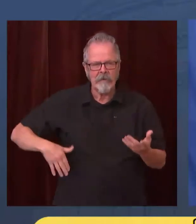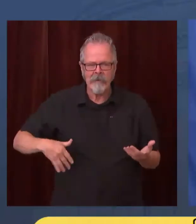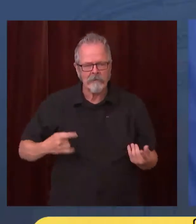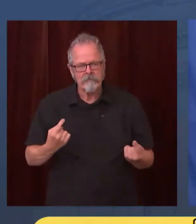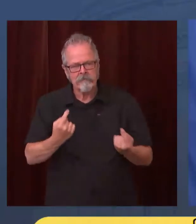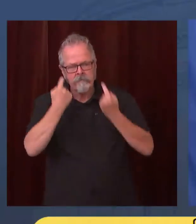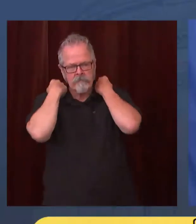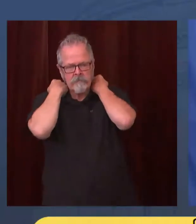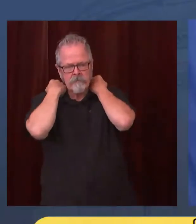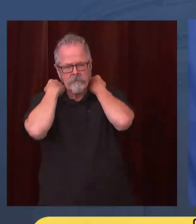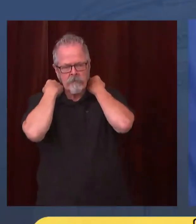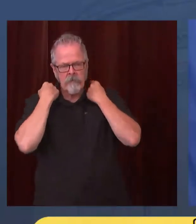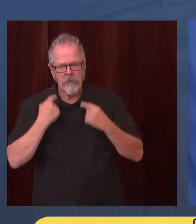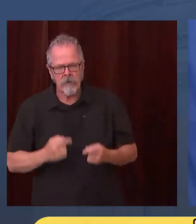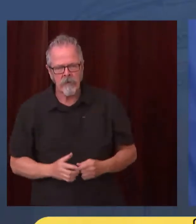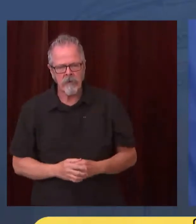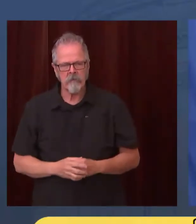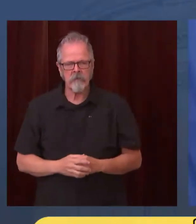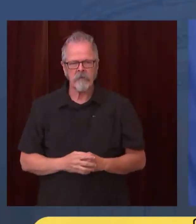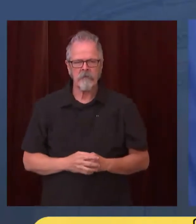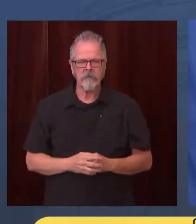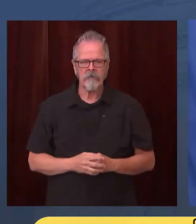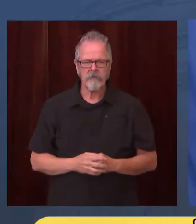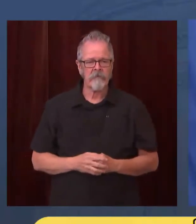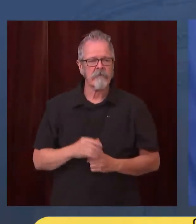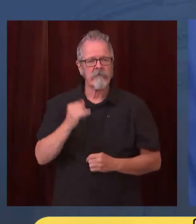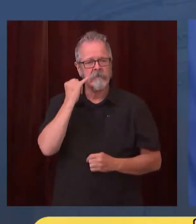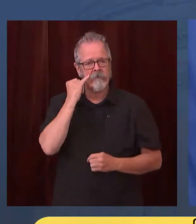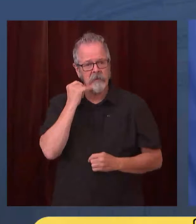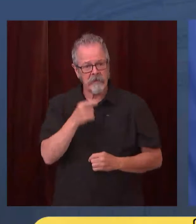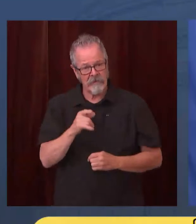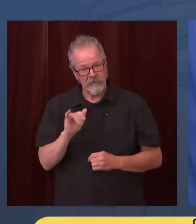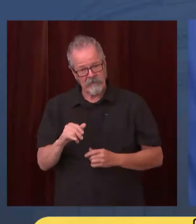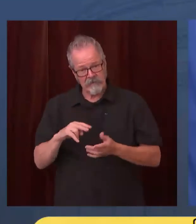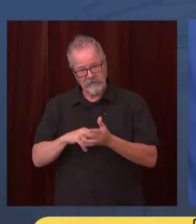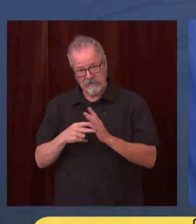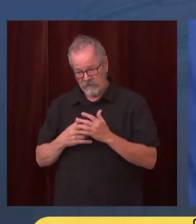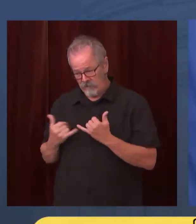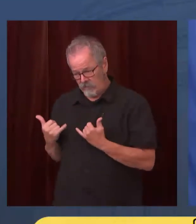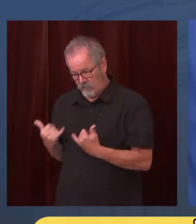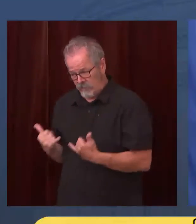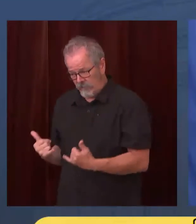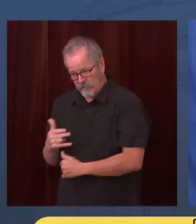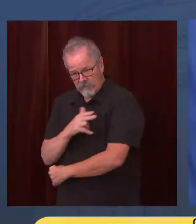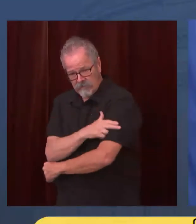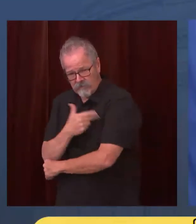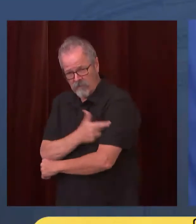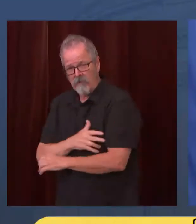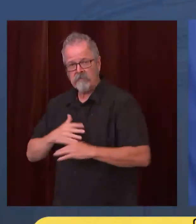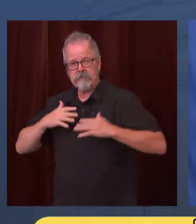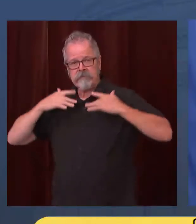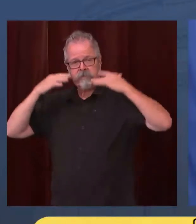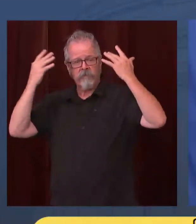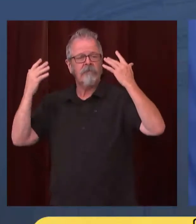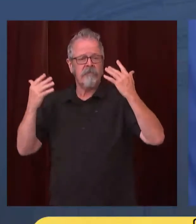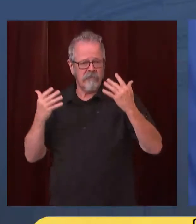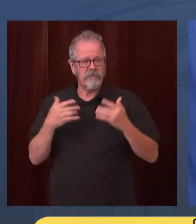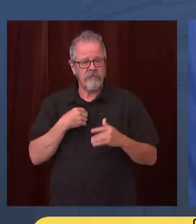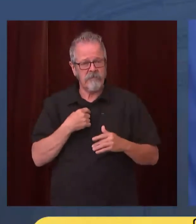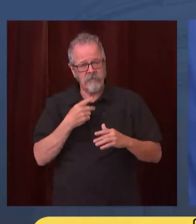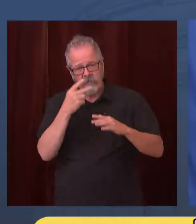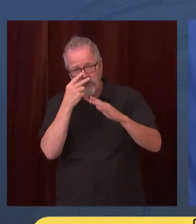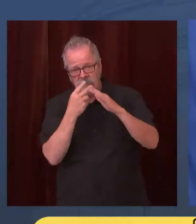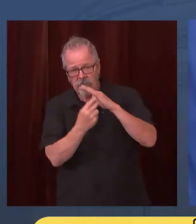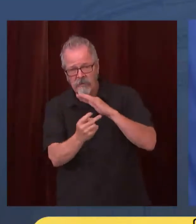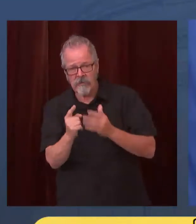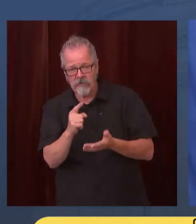hospital system. We're likely to see continued increases in hospital admissions in the coming week or weeks,